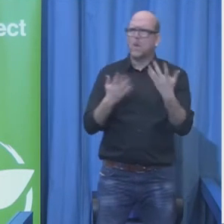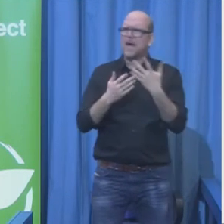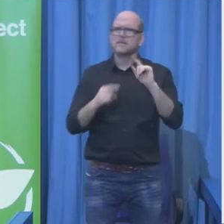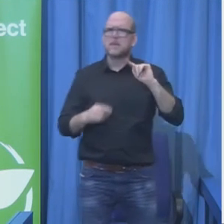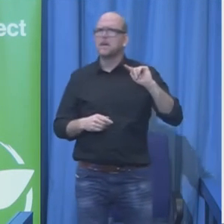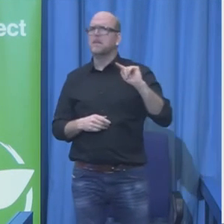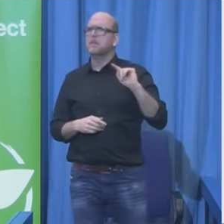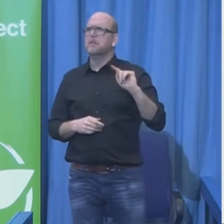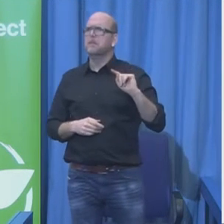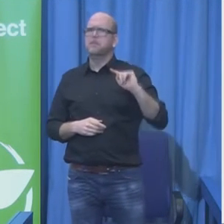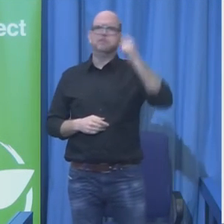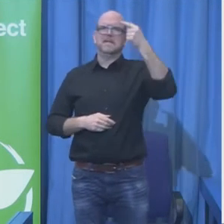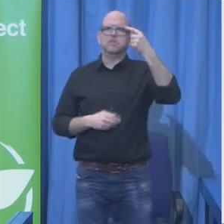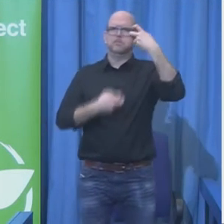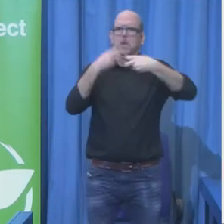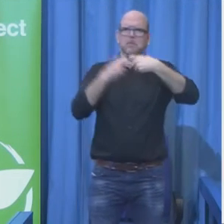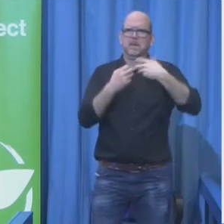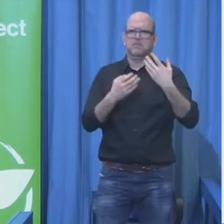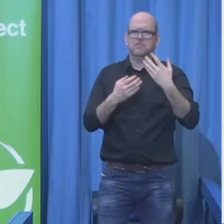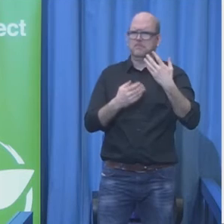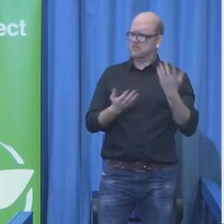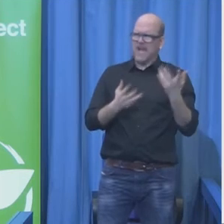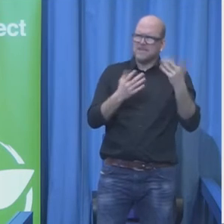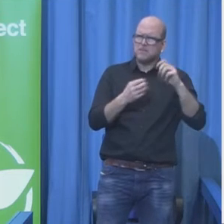Council, European Union actually,